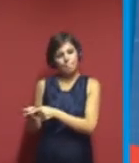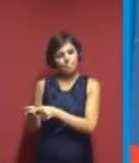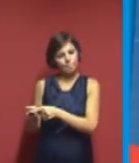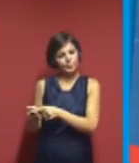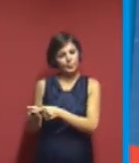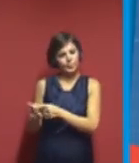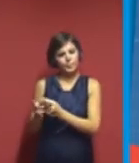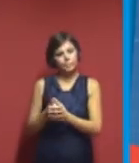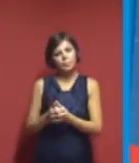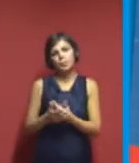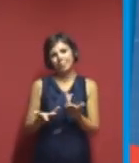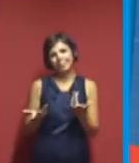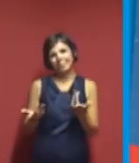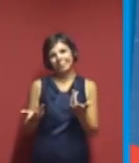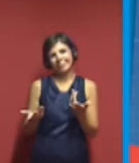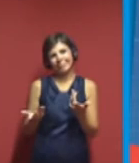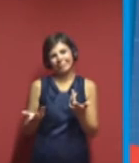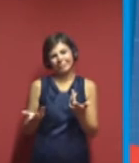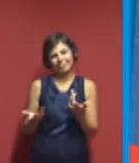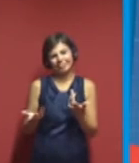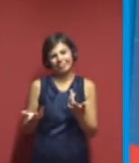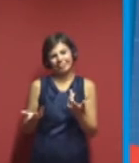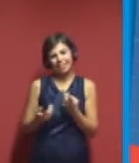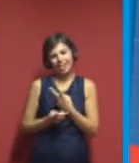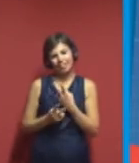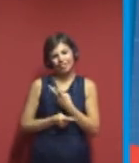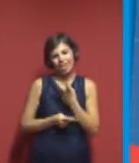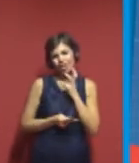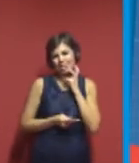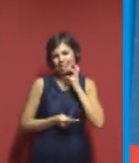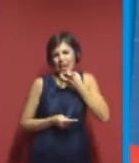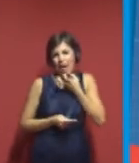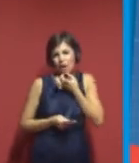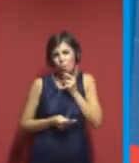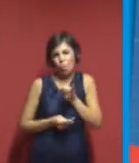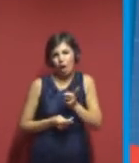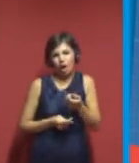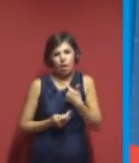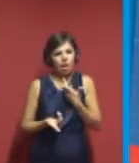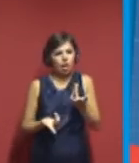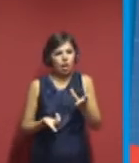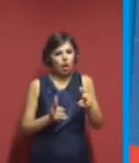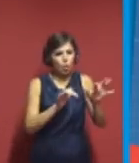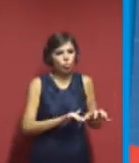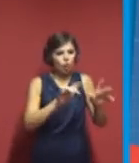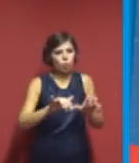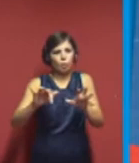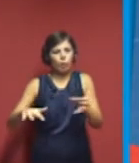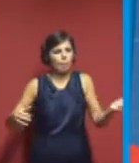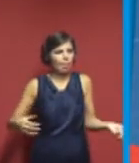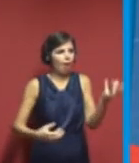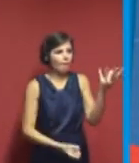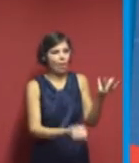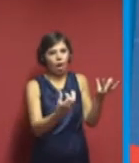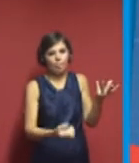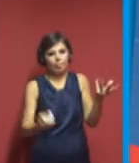and open all of the software and all of the algorithms. So I'm using the supervisory system to turn everything on. And the project